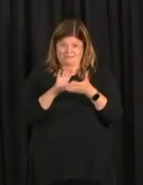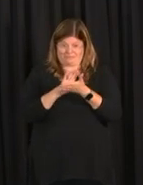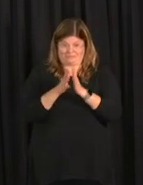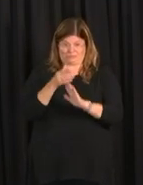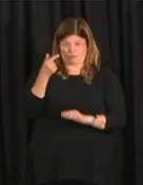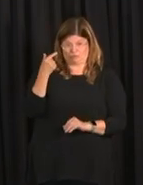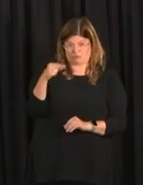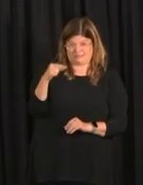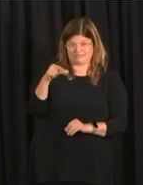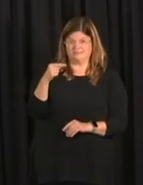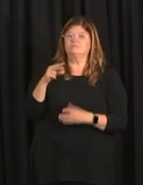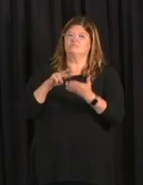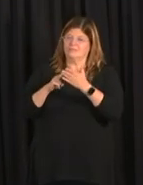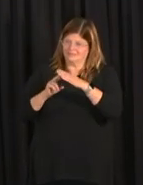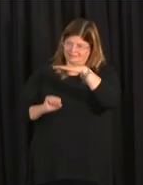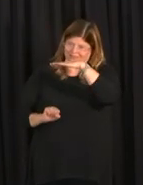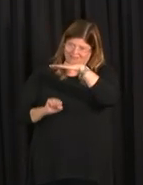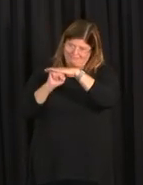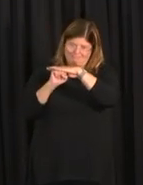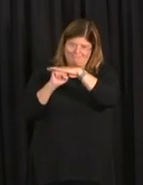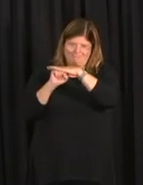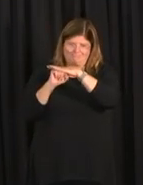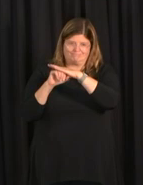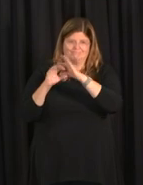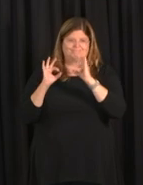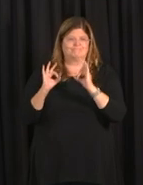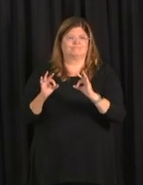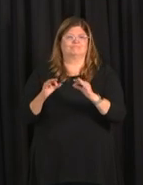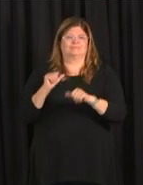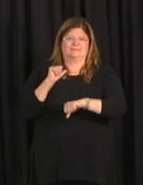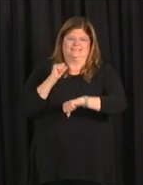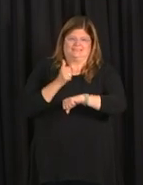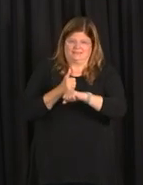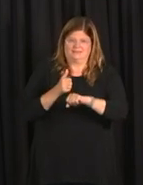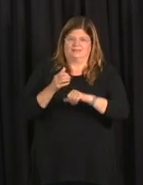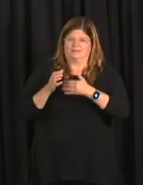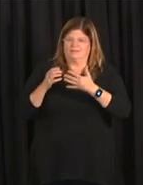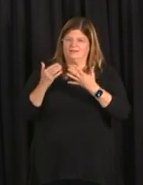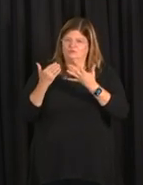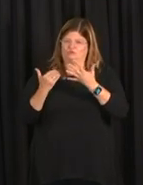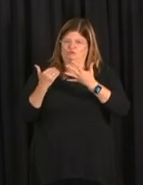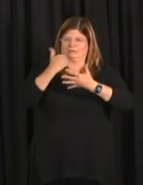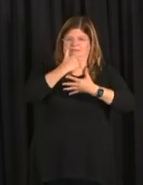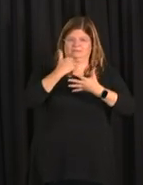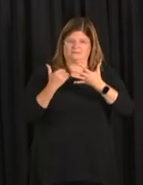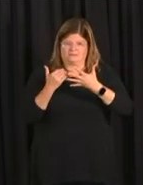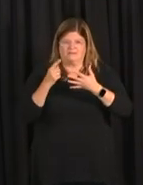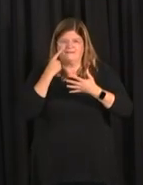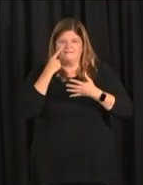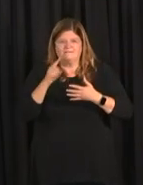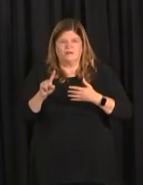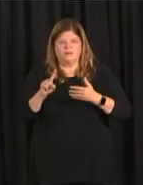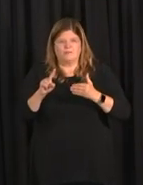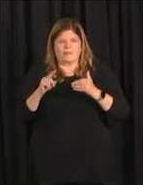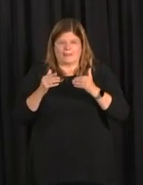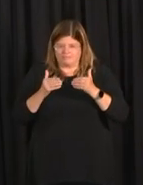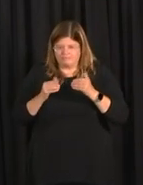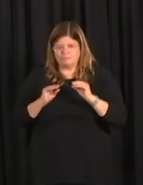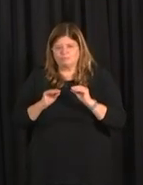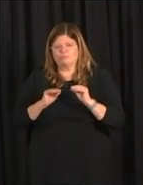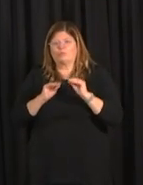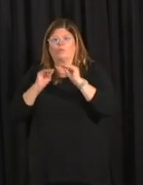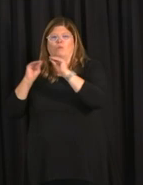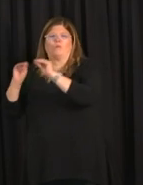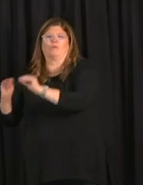it has met what we have set out to be the criteria for moving into phase